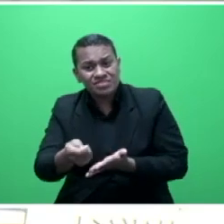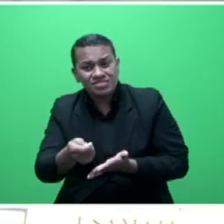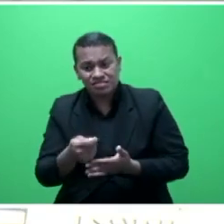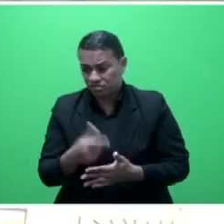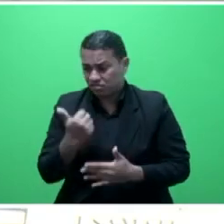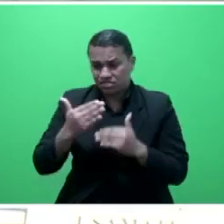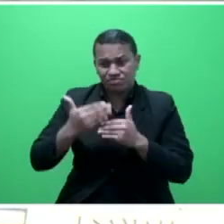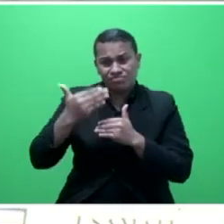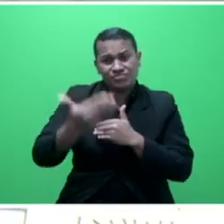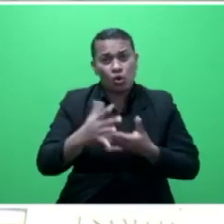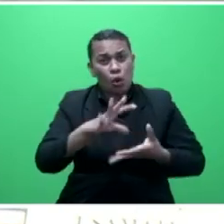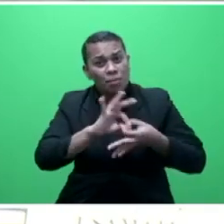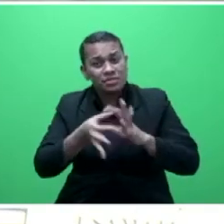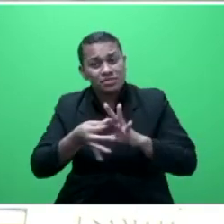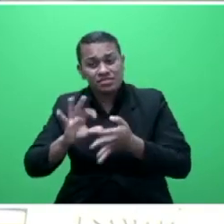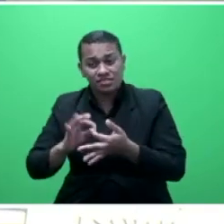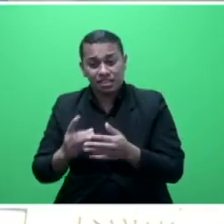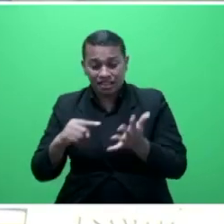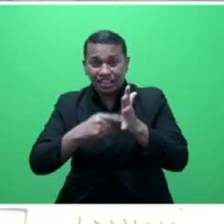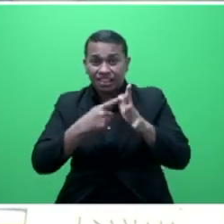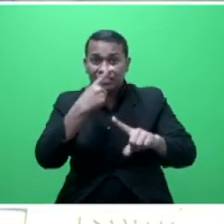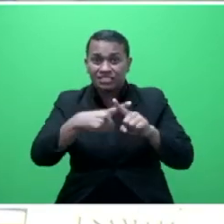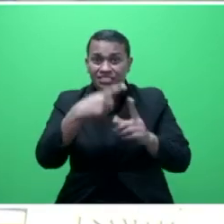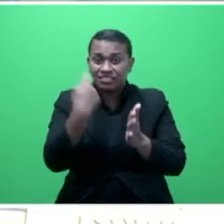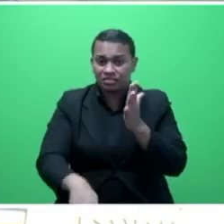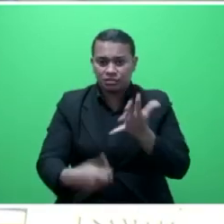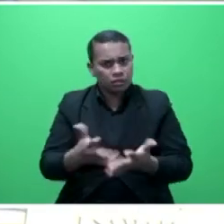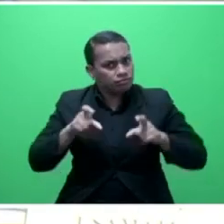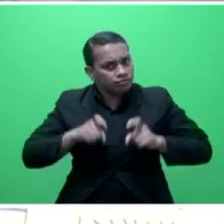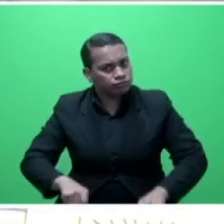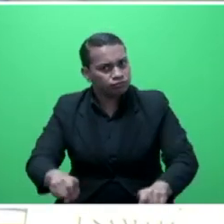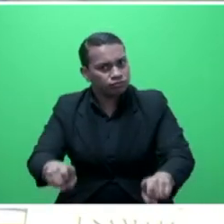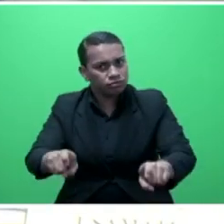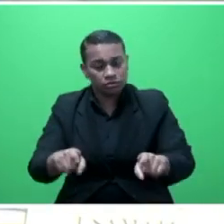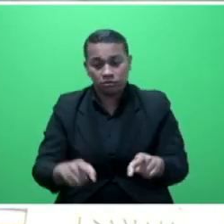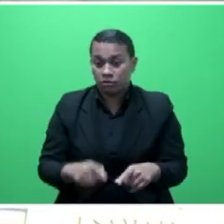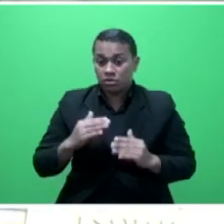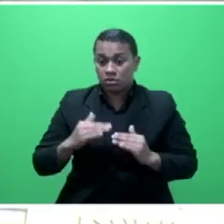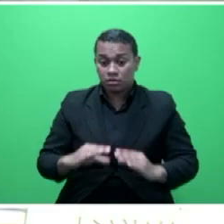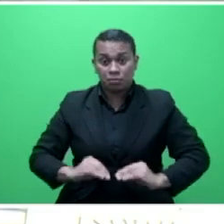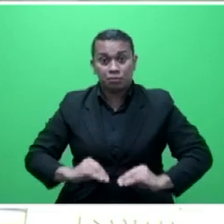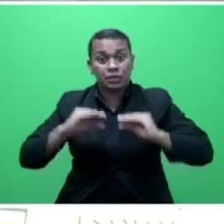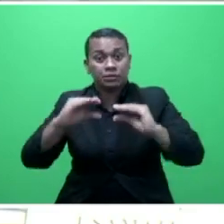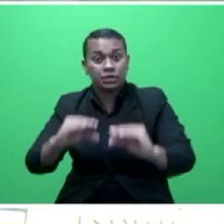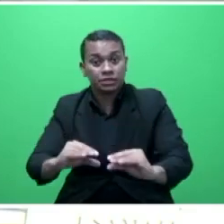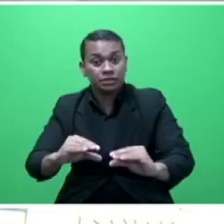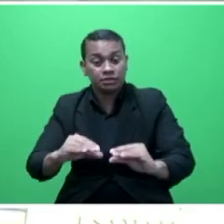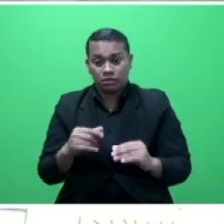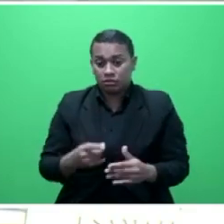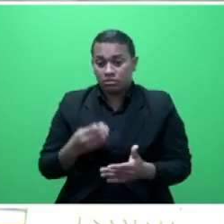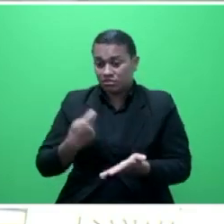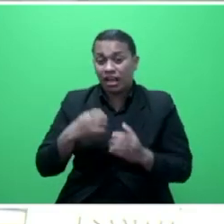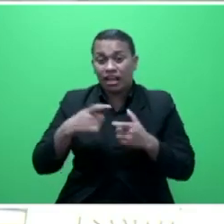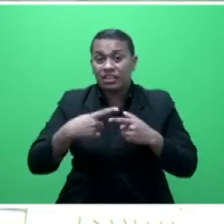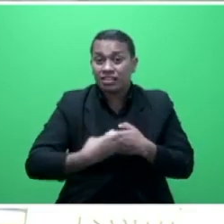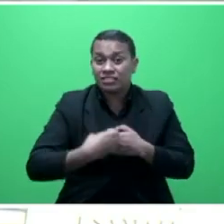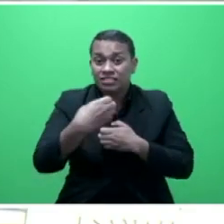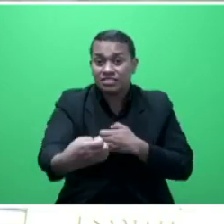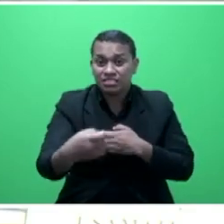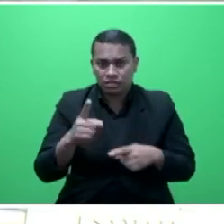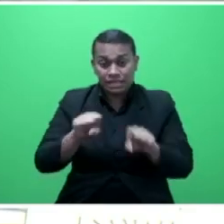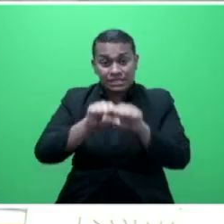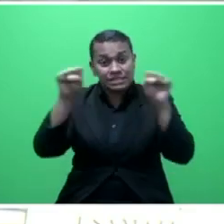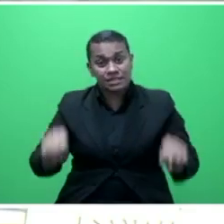now permanent. The implementation of the VAT monitoring system will be extended until 1 January 2022. The